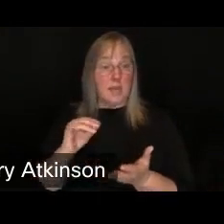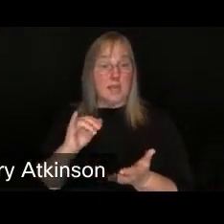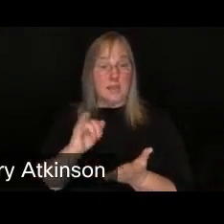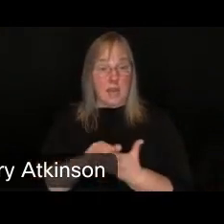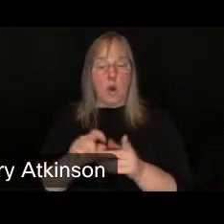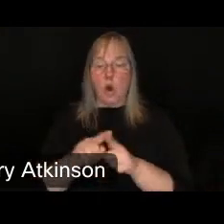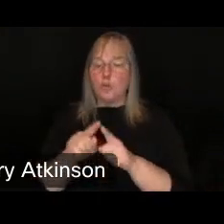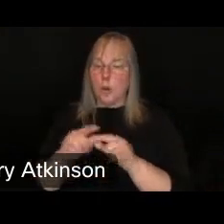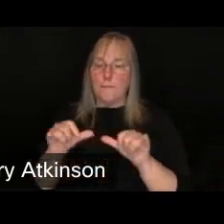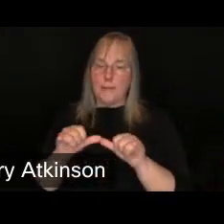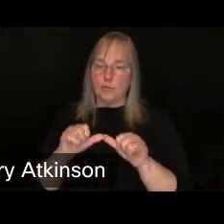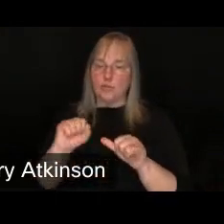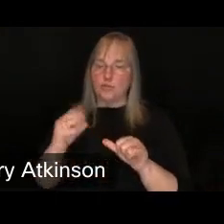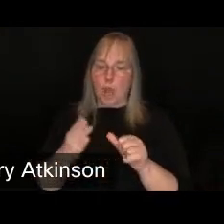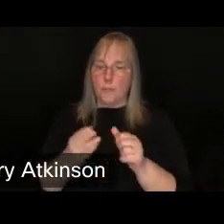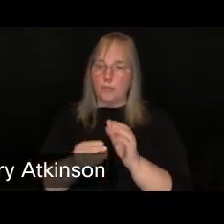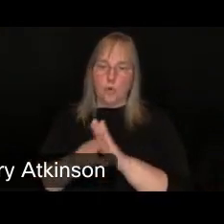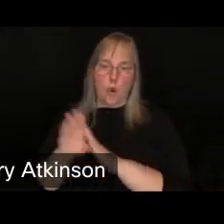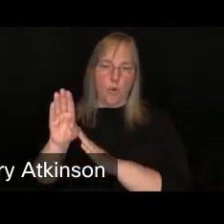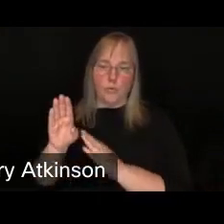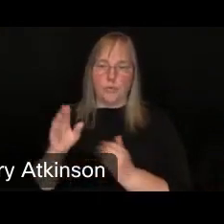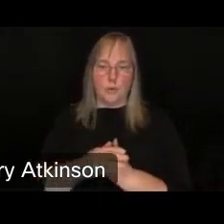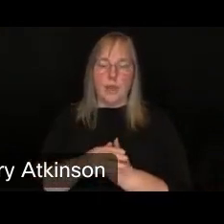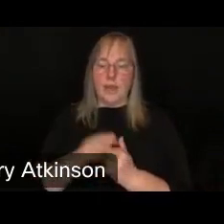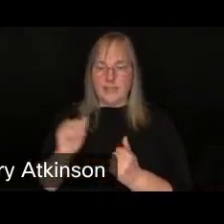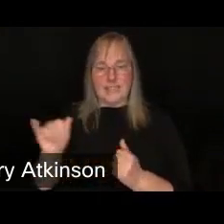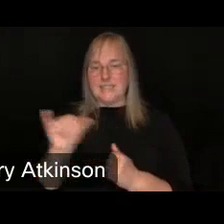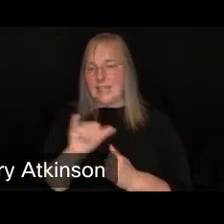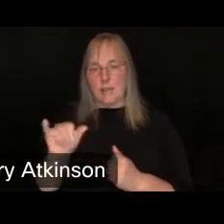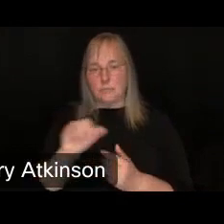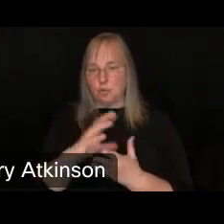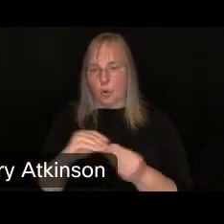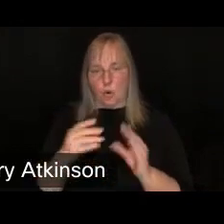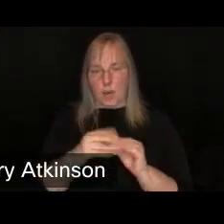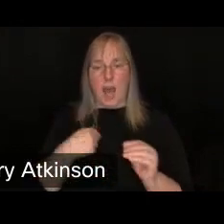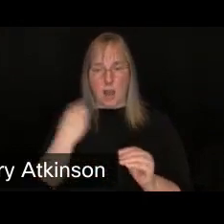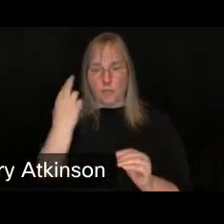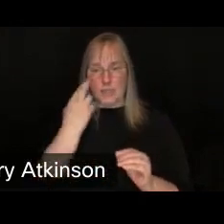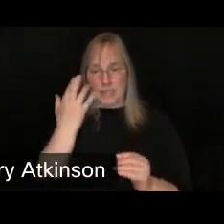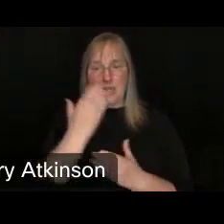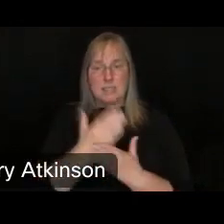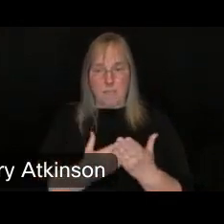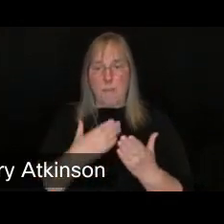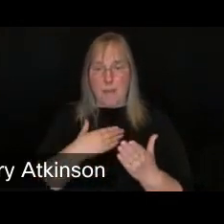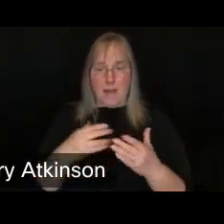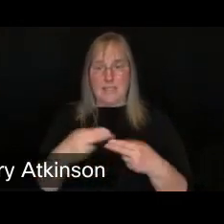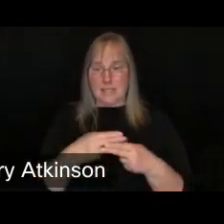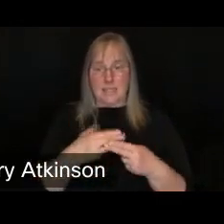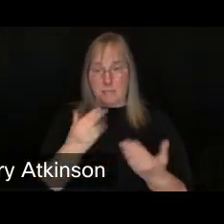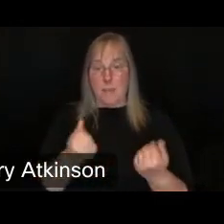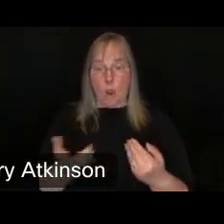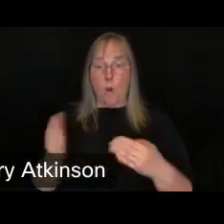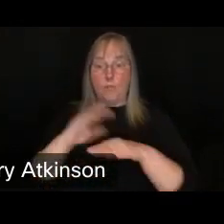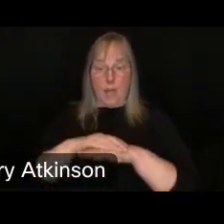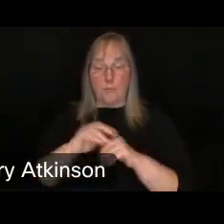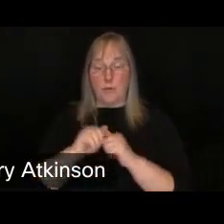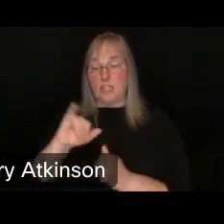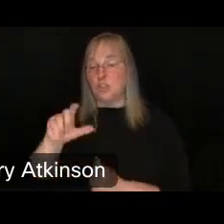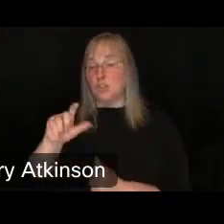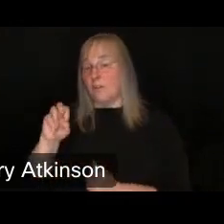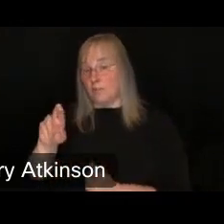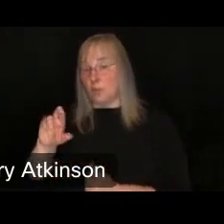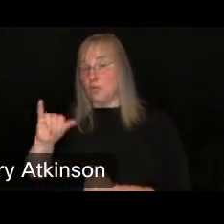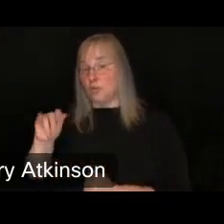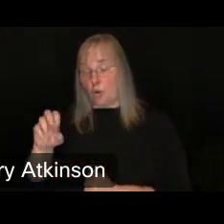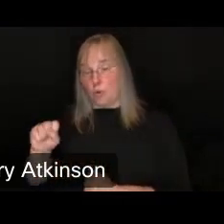this period. That's basically the same story. By the way, I realize some of my slides might be overlapping with Jennifer Johnson. EDA is going